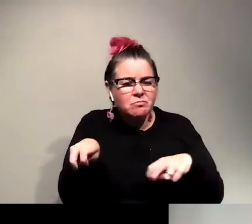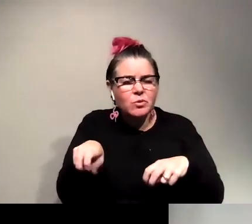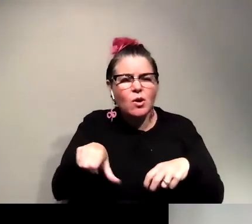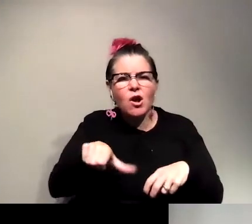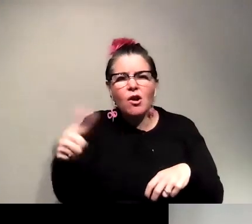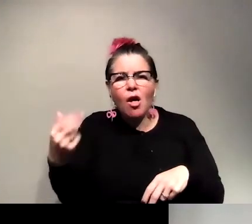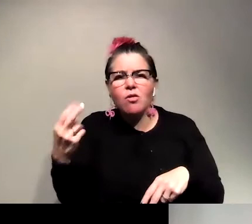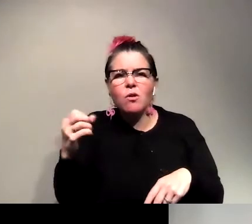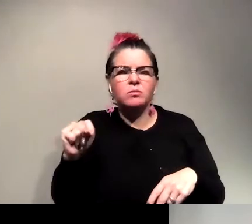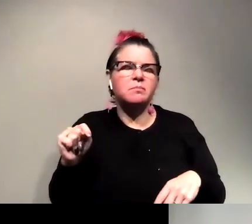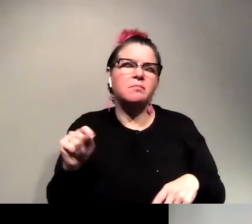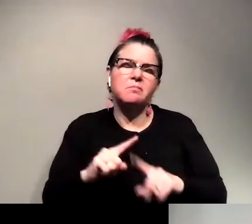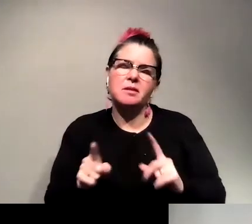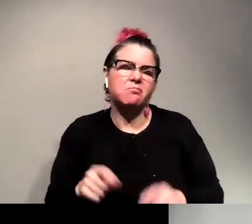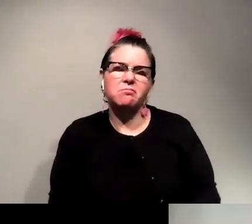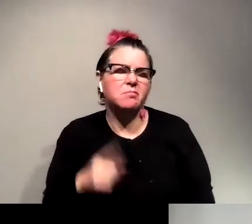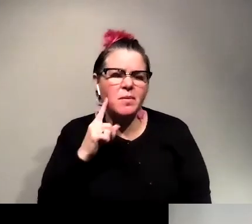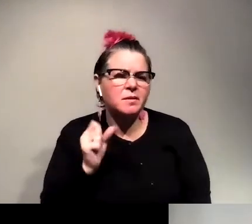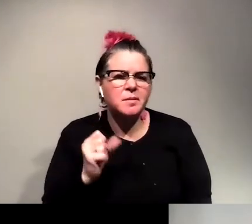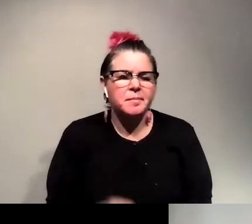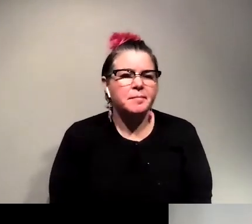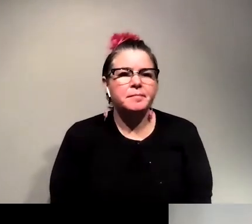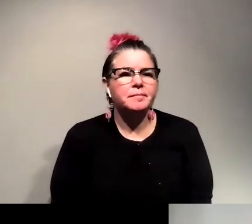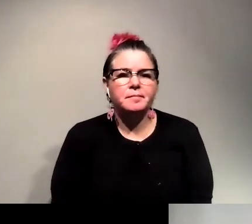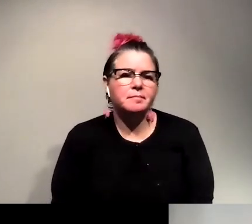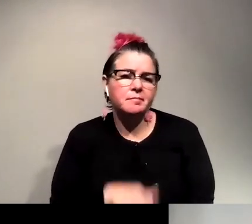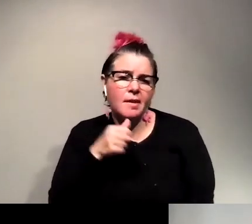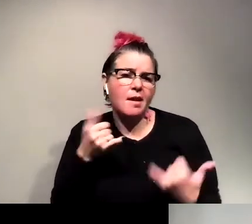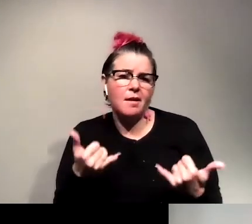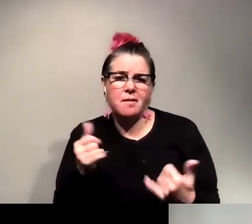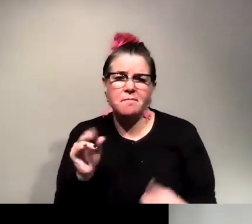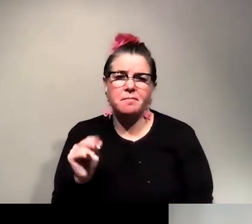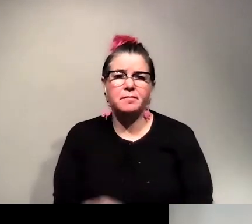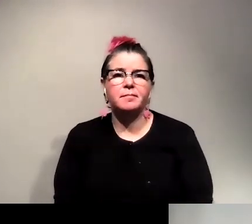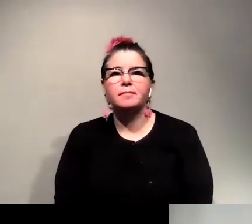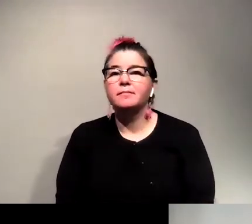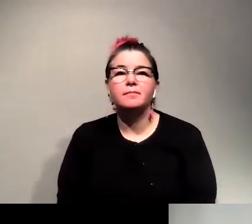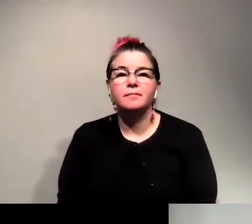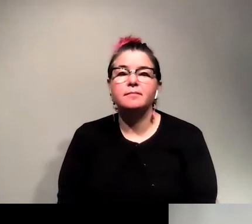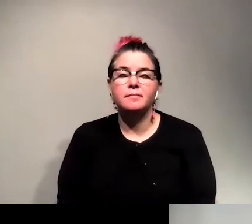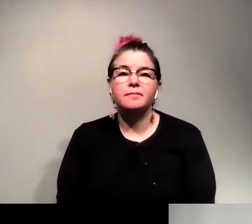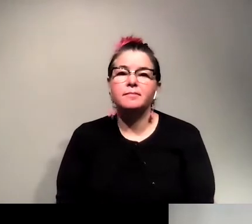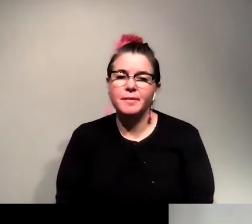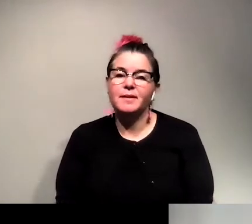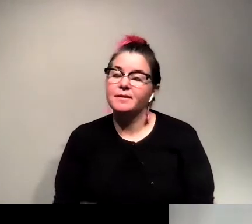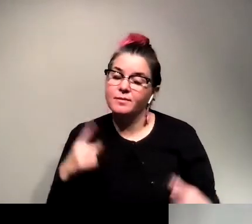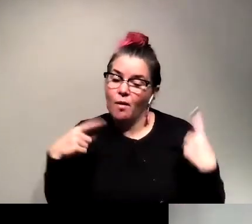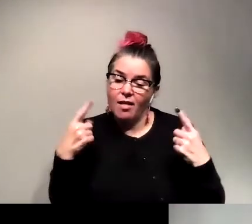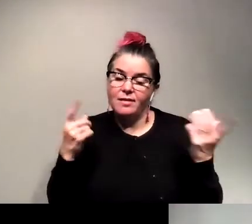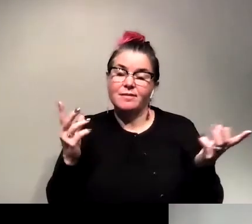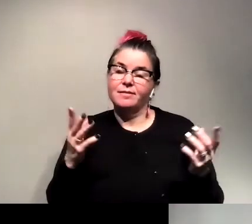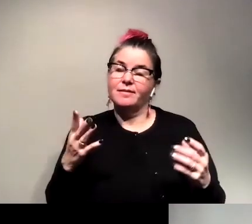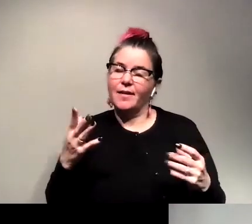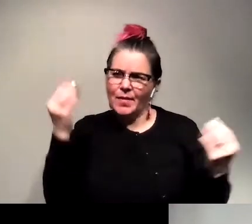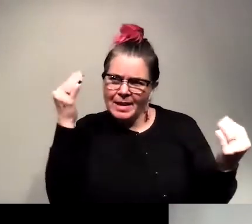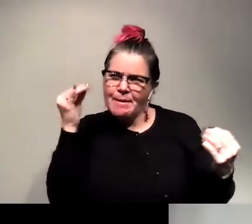But I don't think so. At least not right now. Yeah, it's not a thing we're seeing. That's wild. Yeah, no, that's really something to think about,